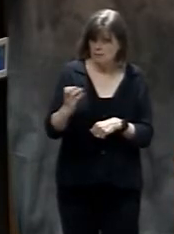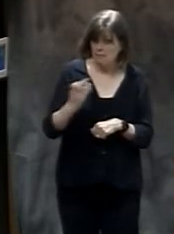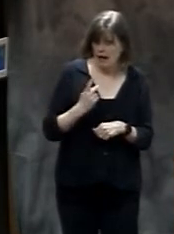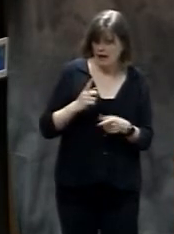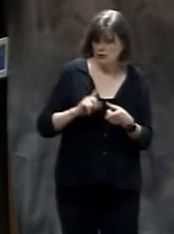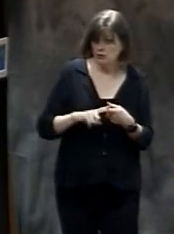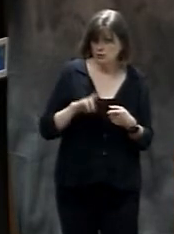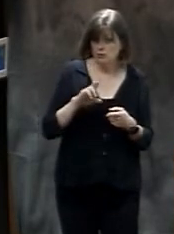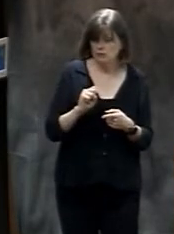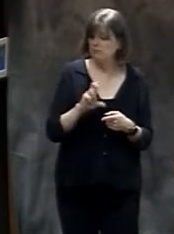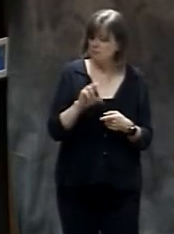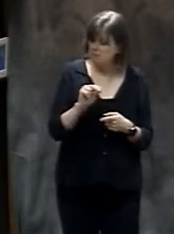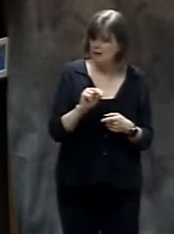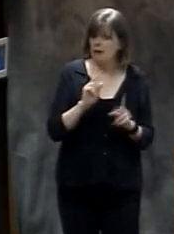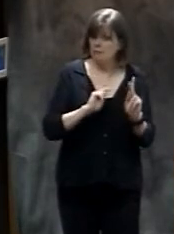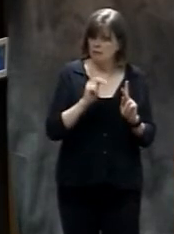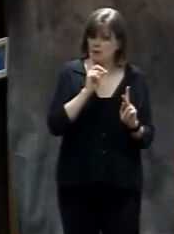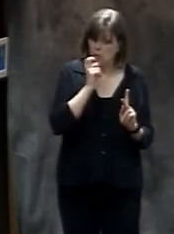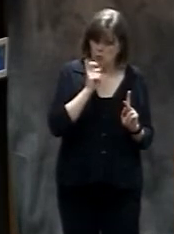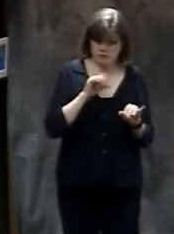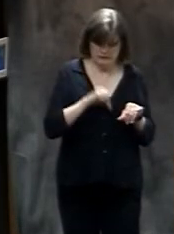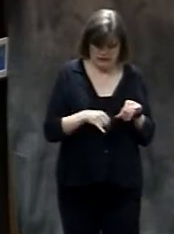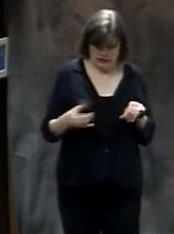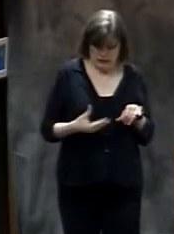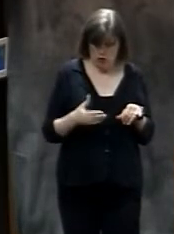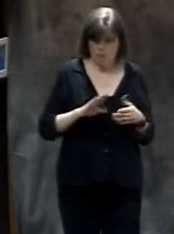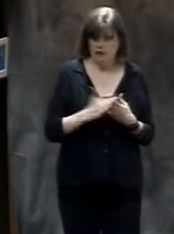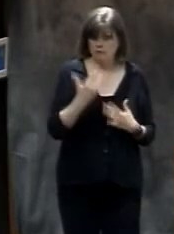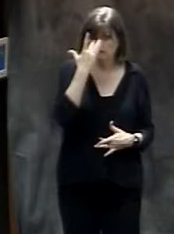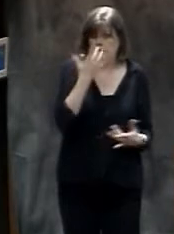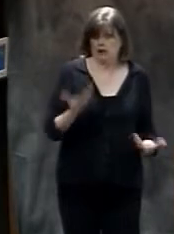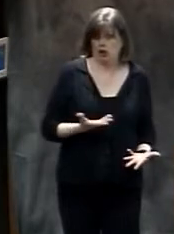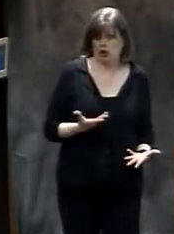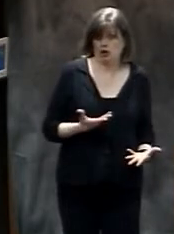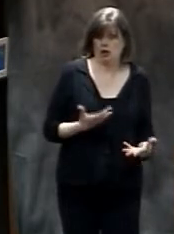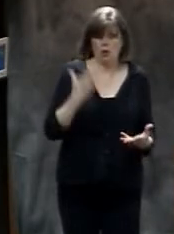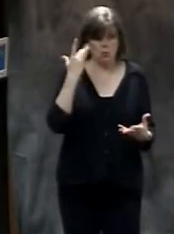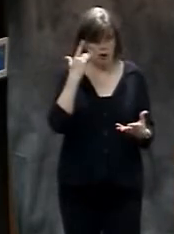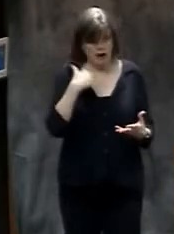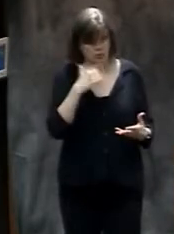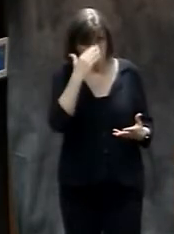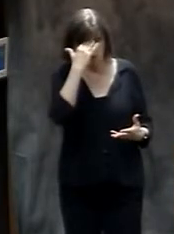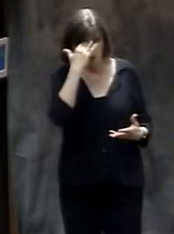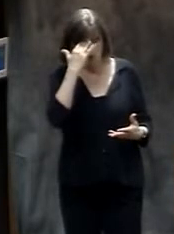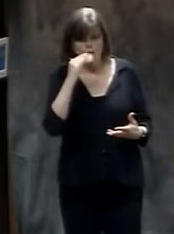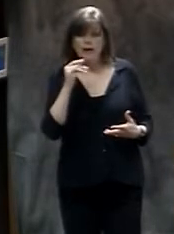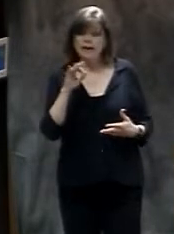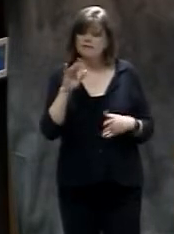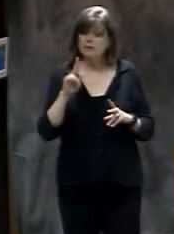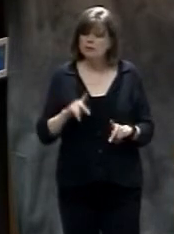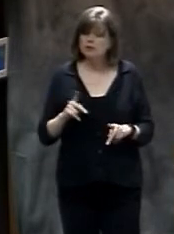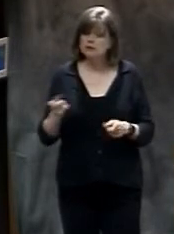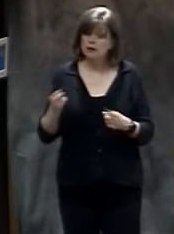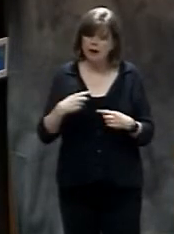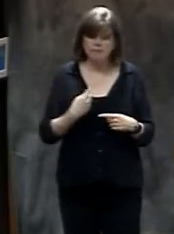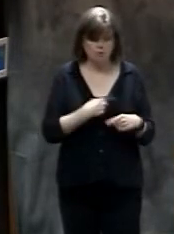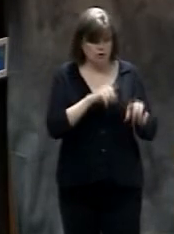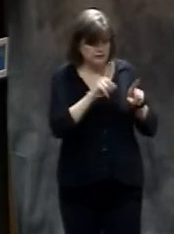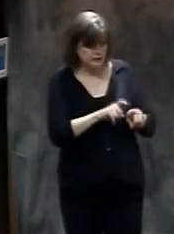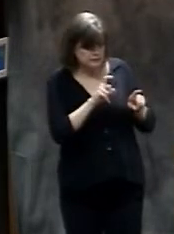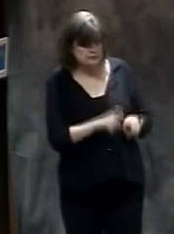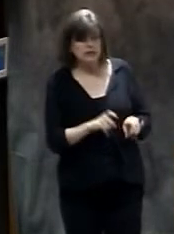States. And we know that because whenever somebody comes in for testing, we always do travel histories on them to see where they've